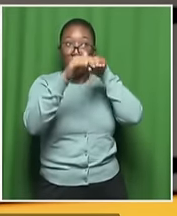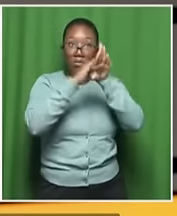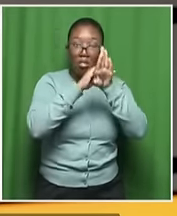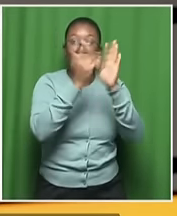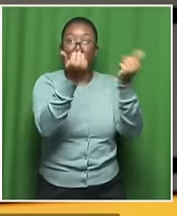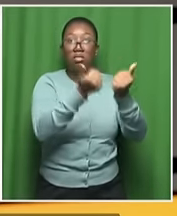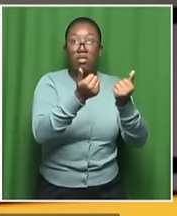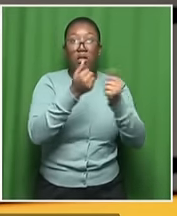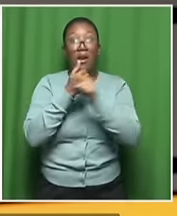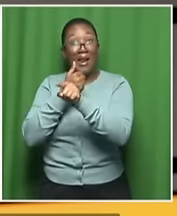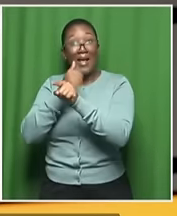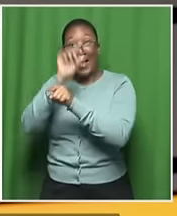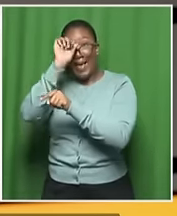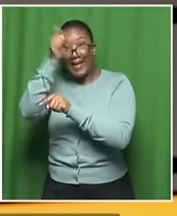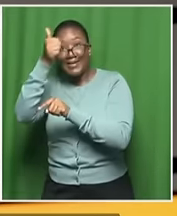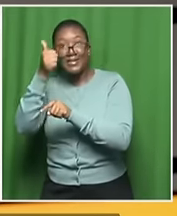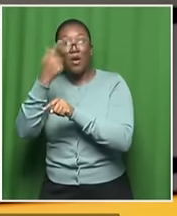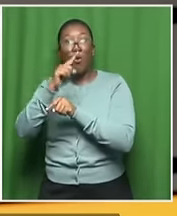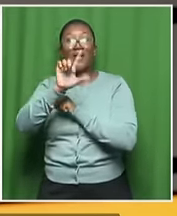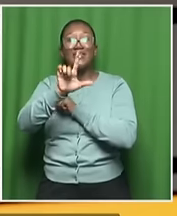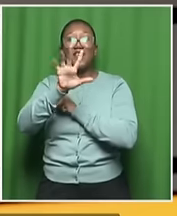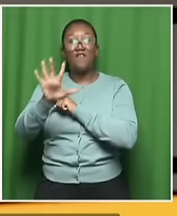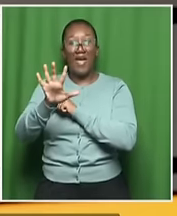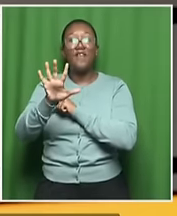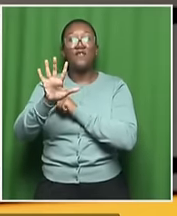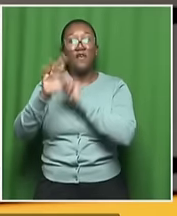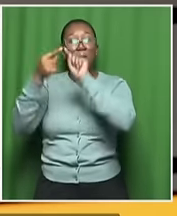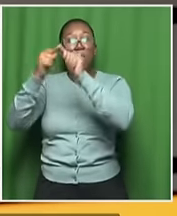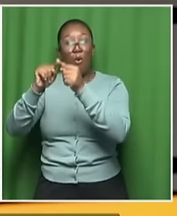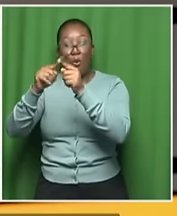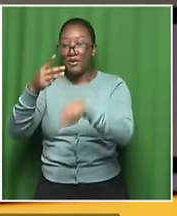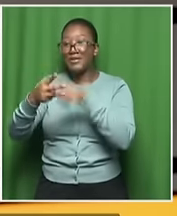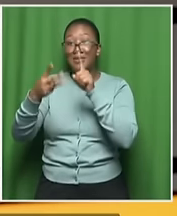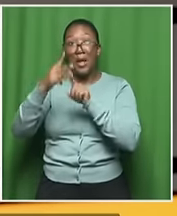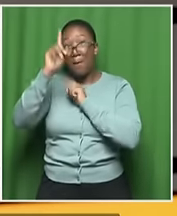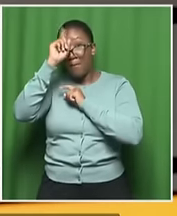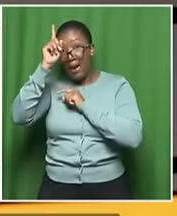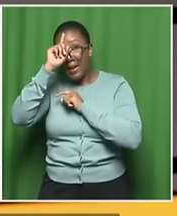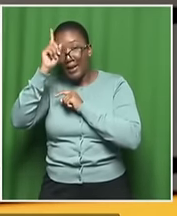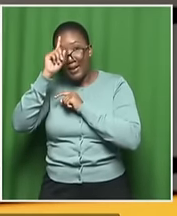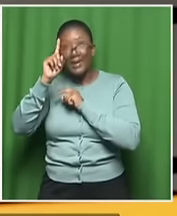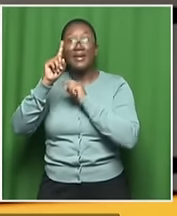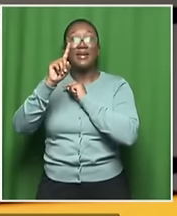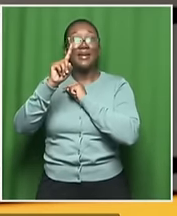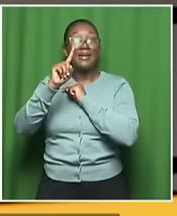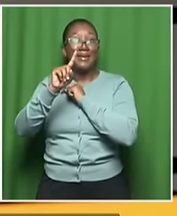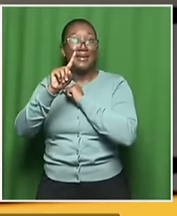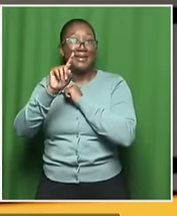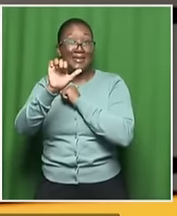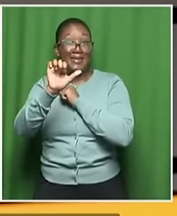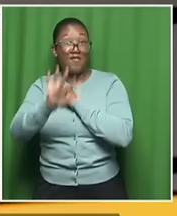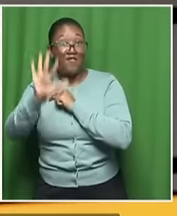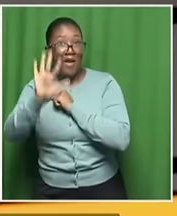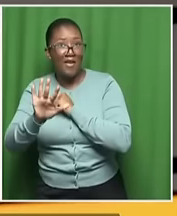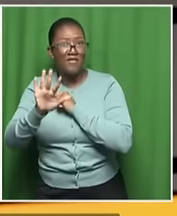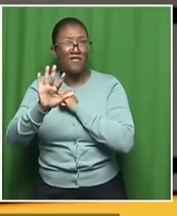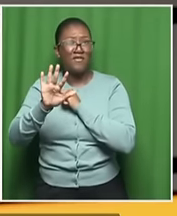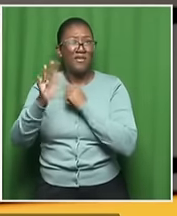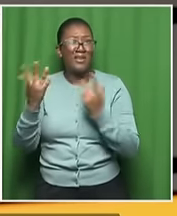Indian people about 78 or 75, brown people 76, black people 65. I